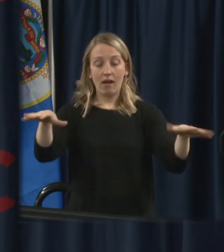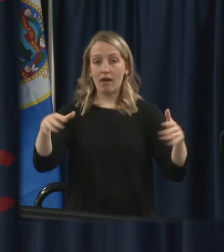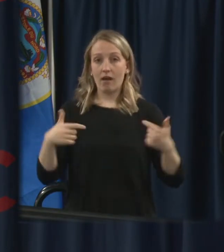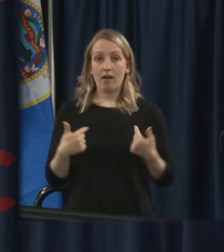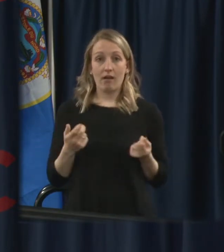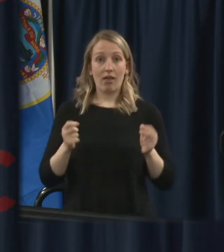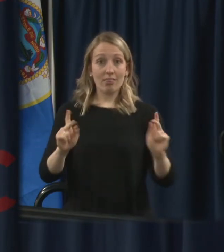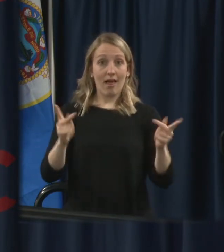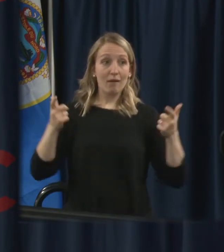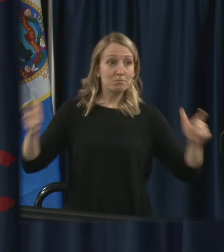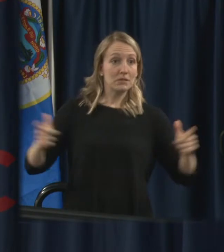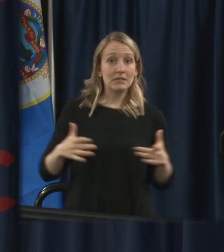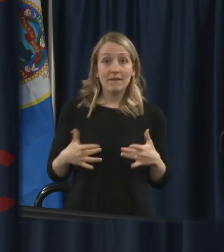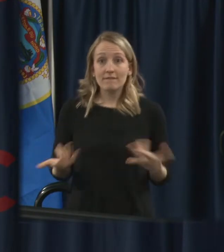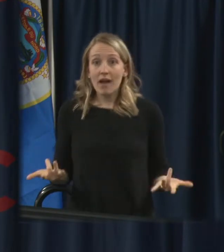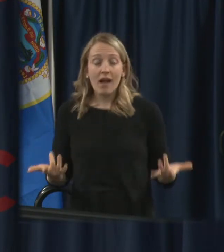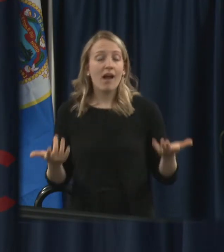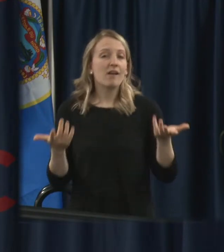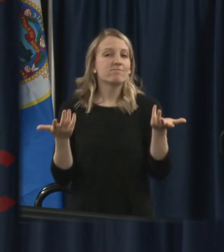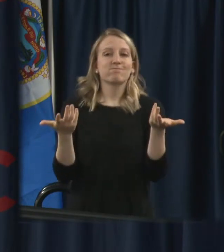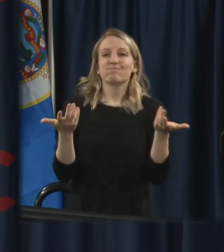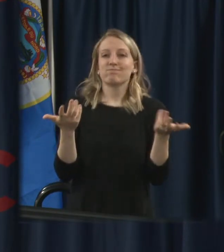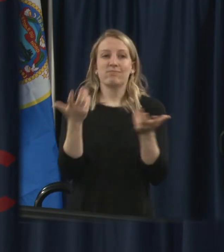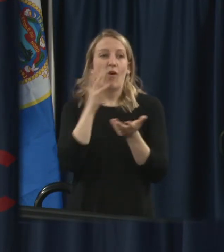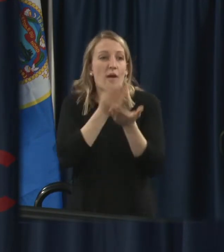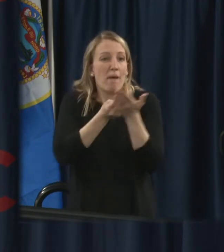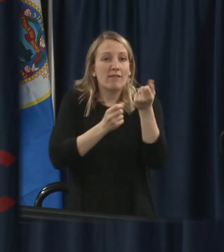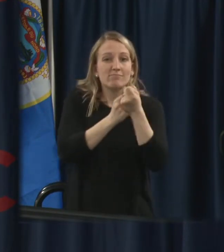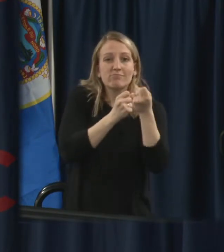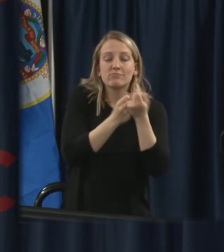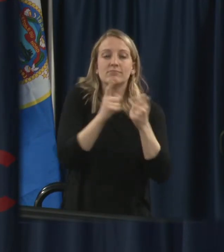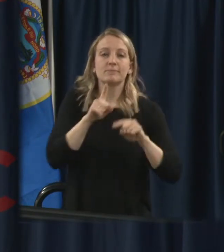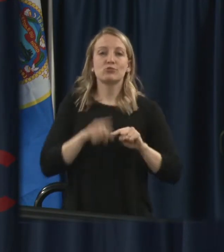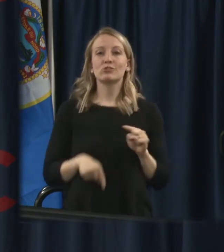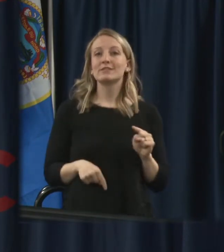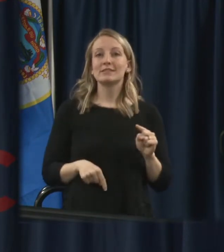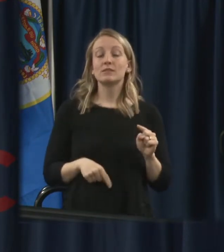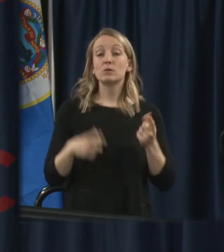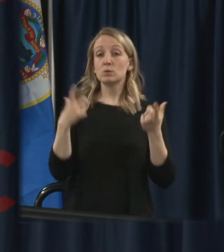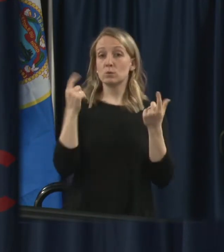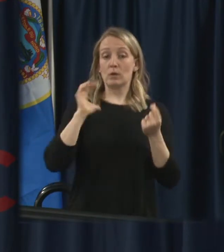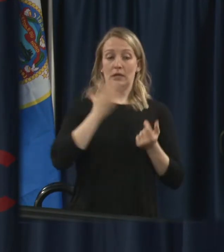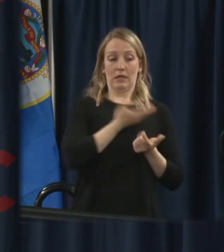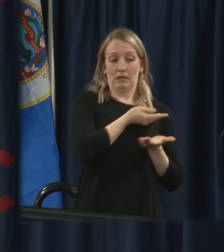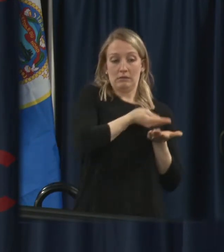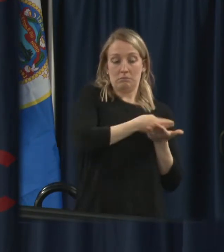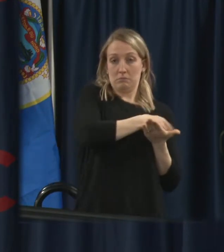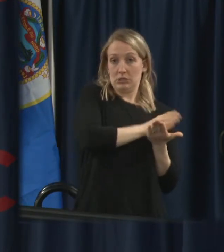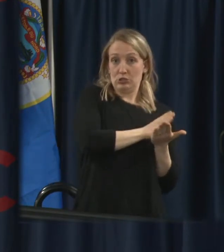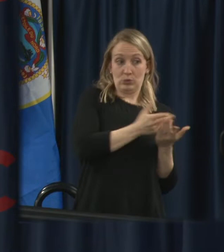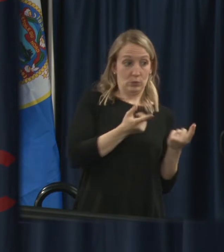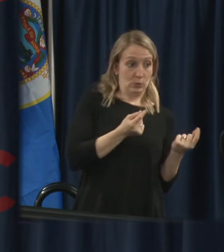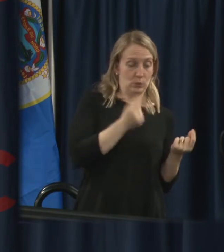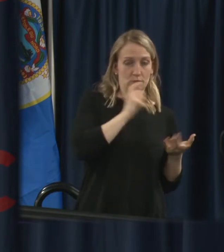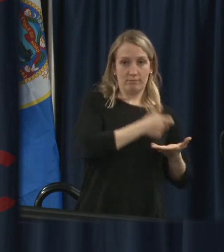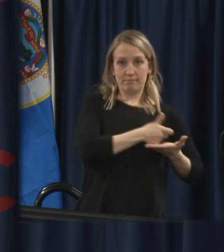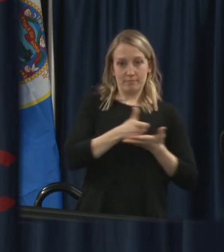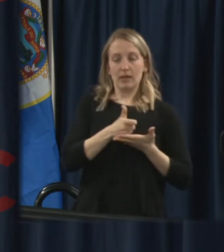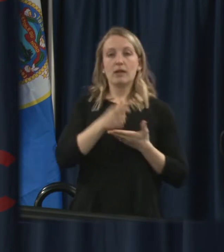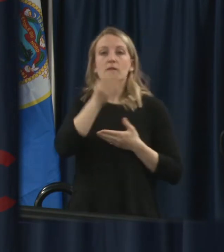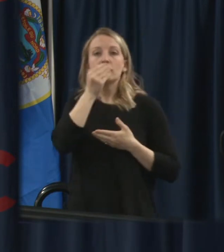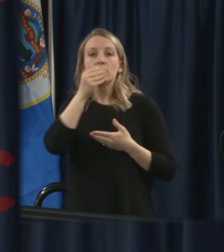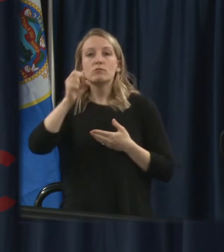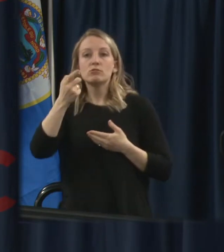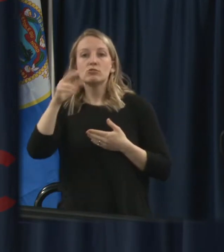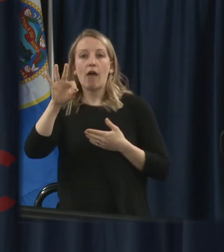allowed to do our big events, do fun things. Instead, we used our budget to expand the food shelf, make sure